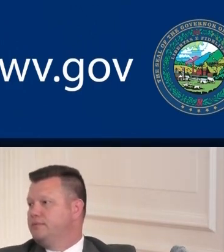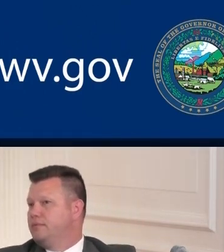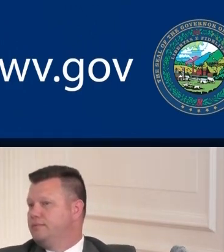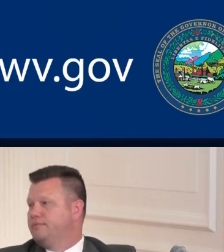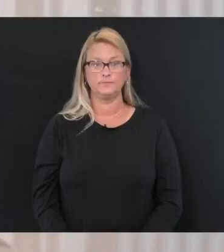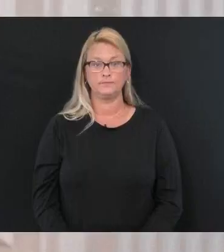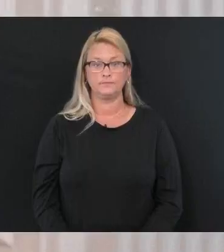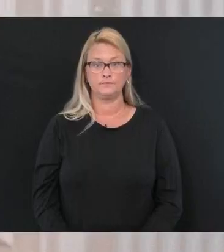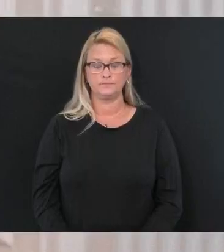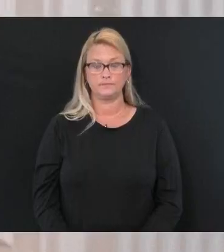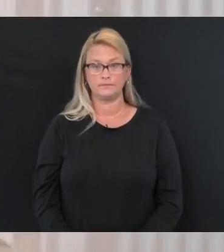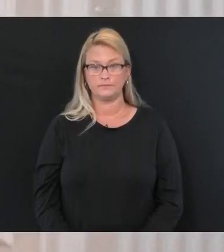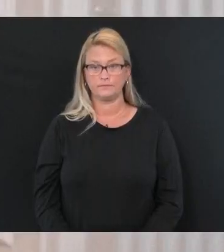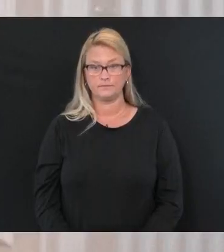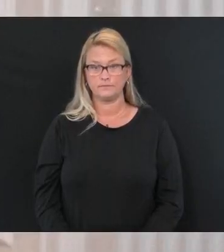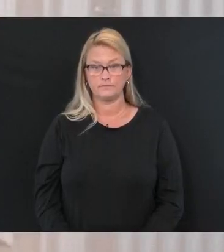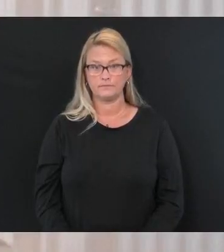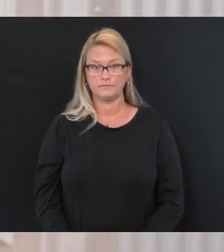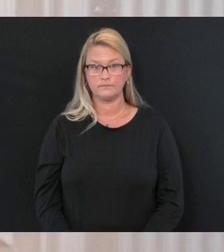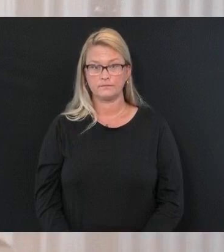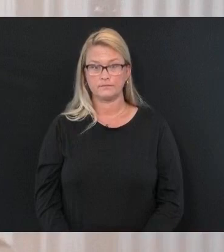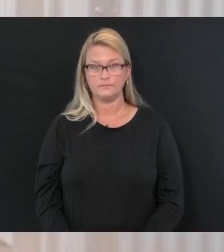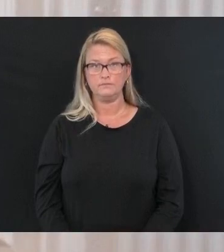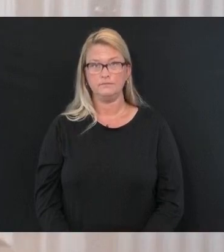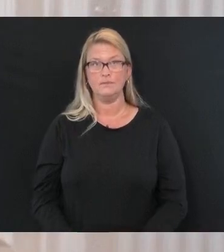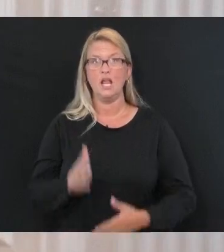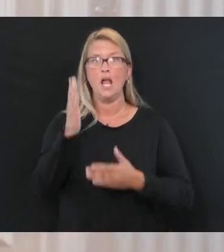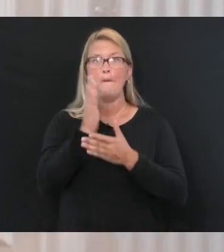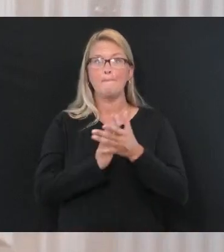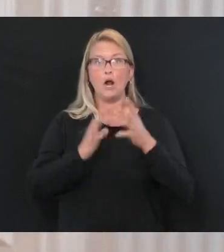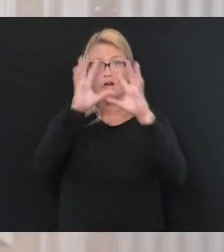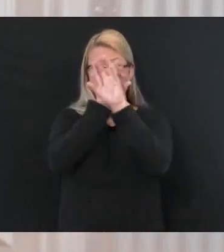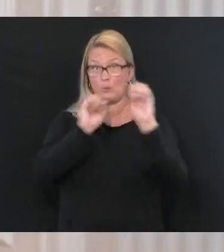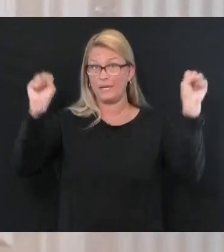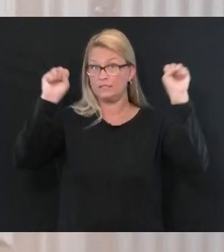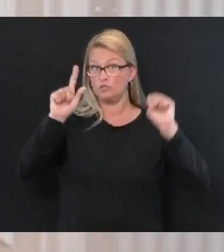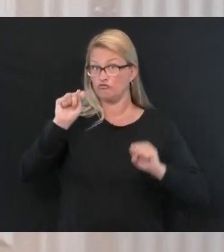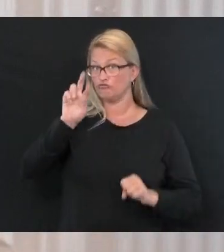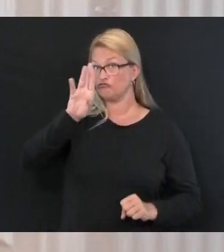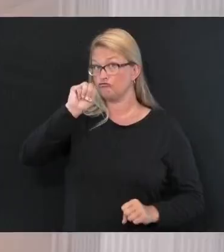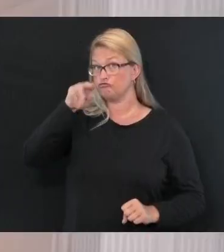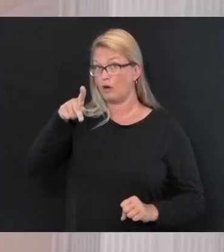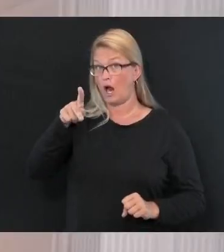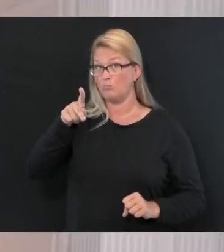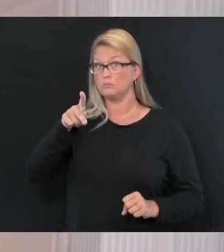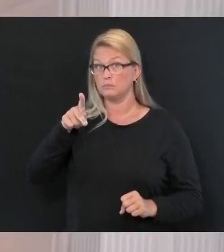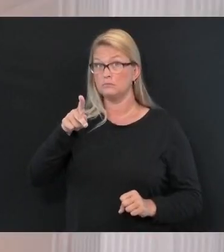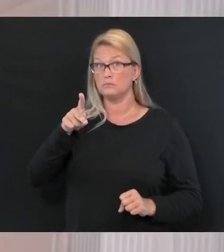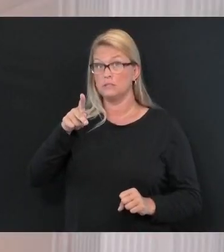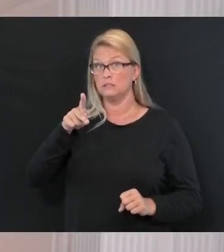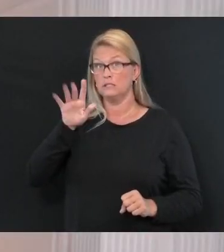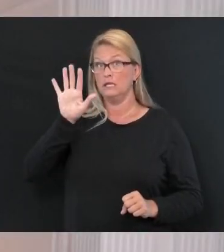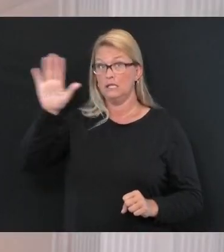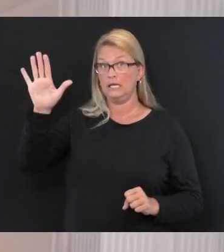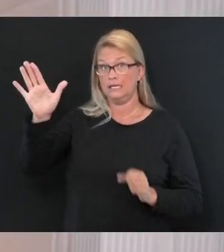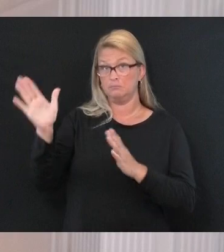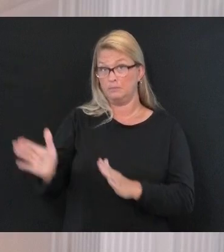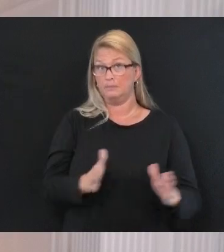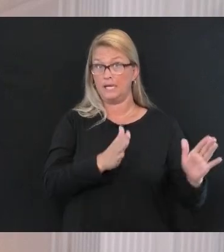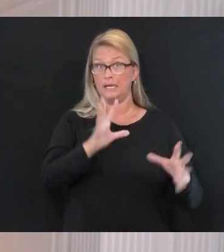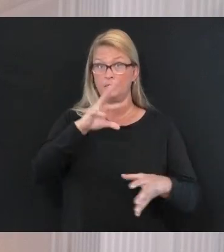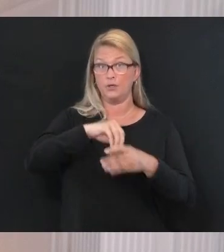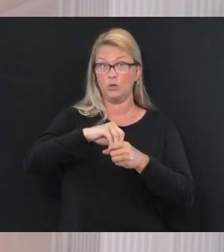Well, part of President Trump's instructions from the White House of going back to school includes a lot